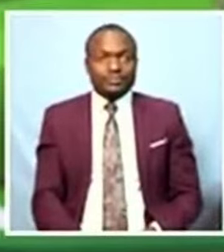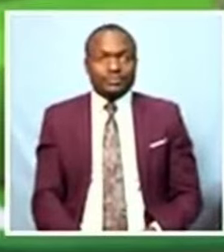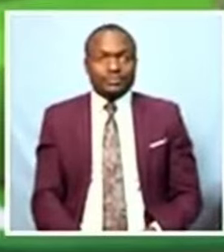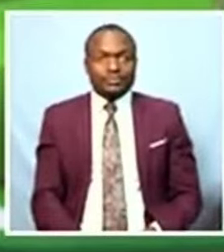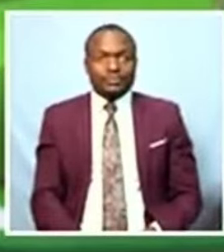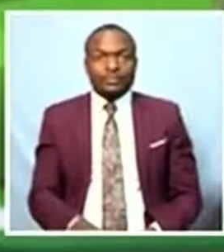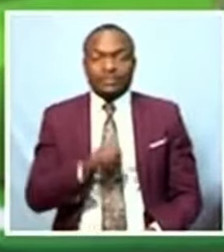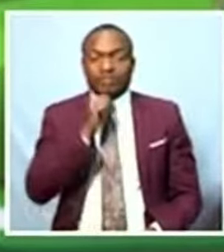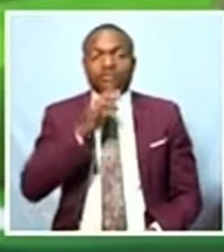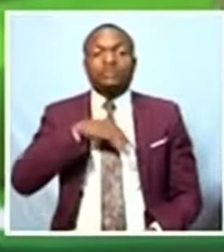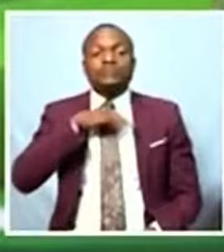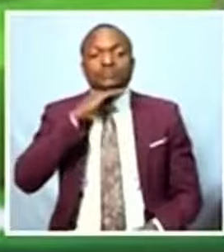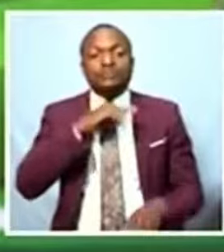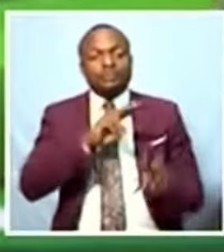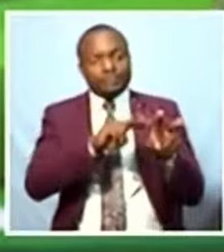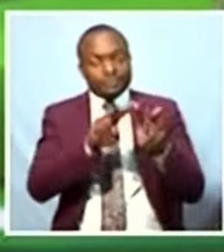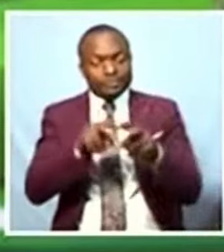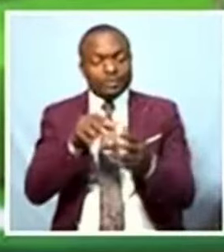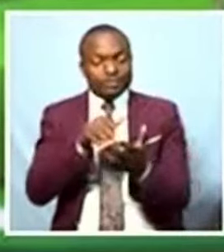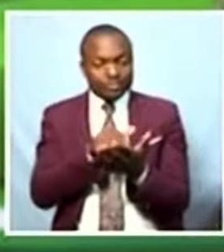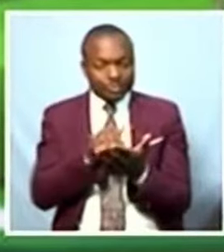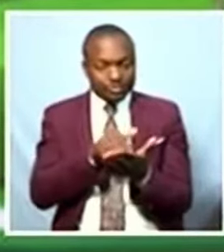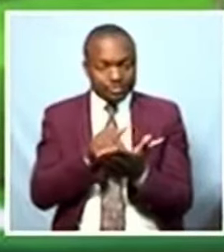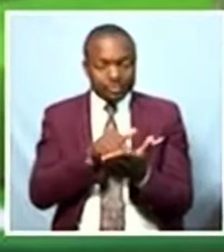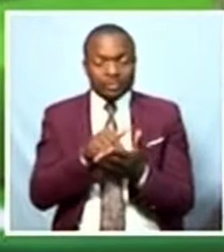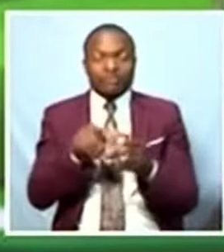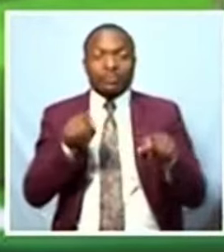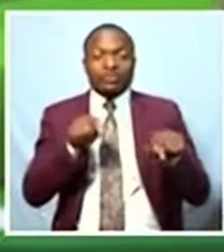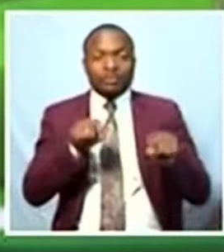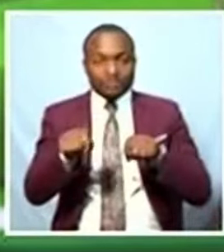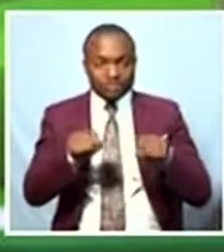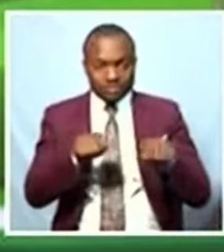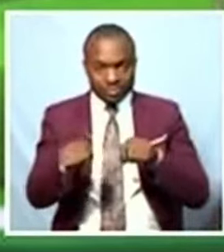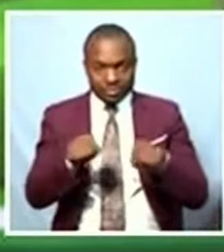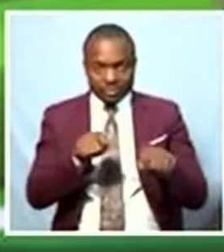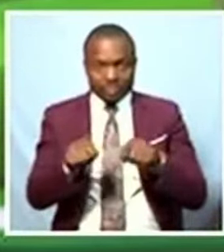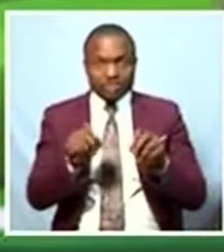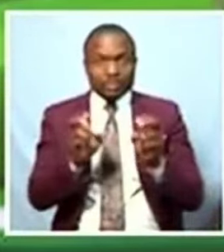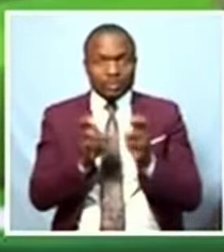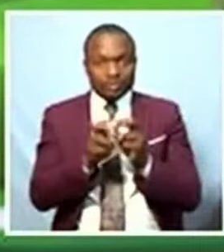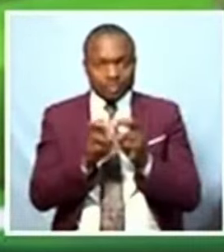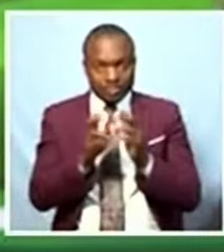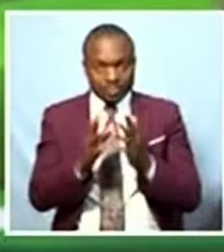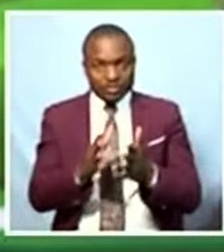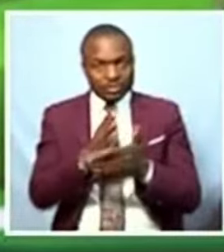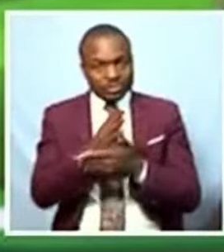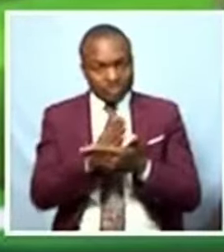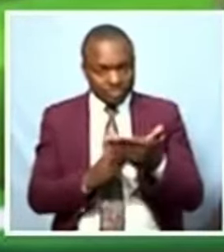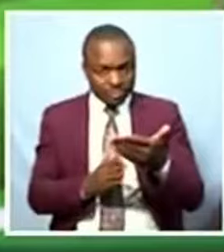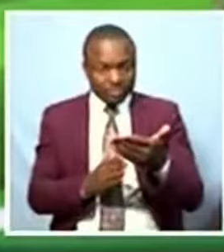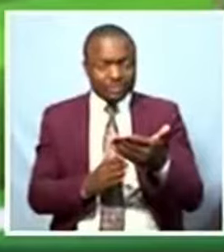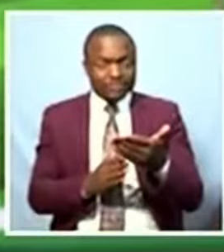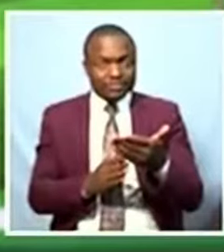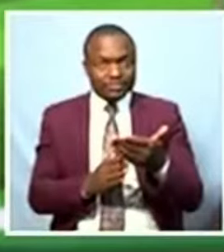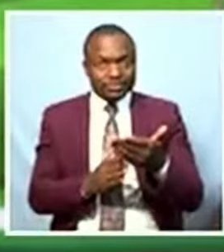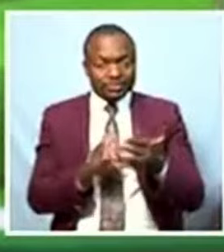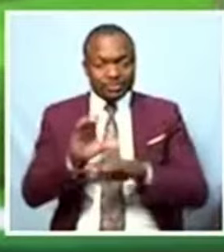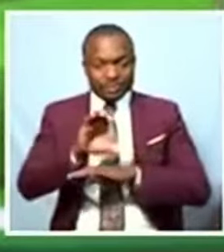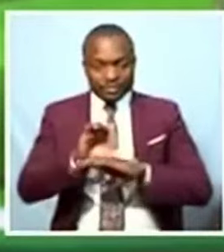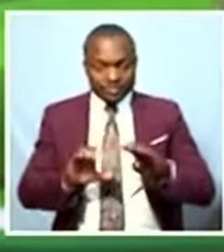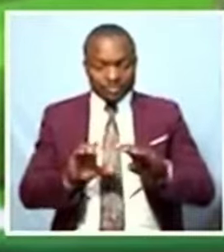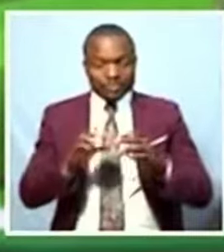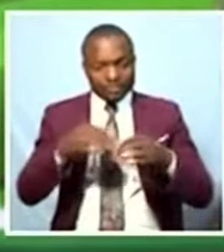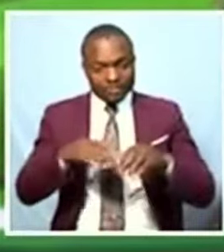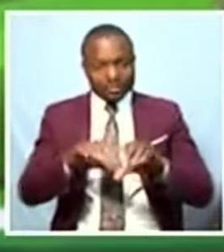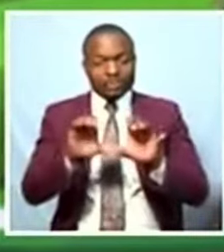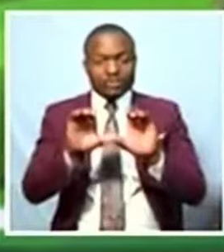inadequate supervision, weak contractor management, some of the causes of